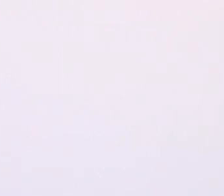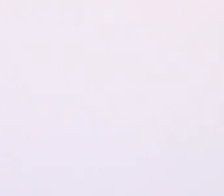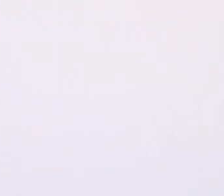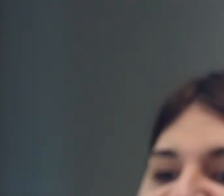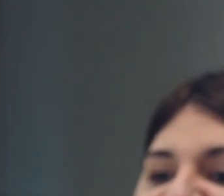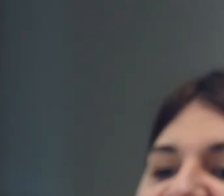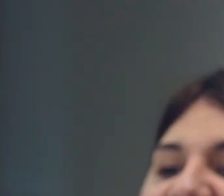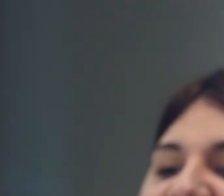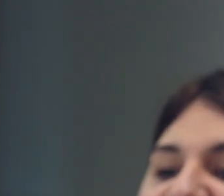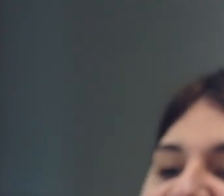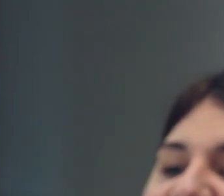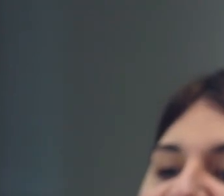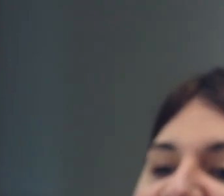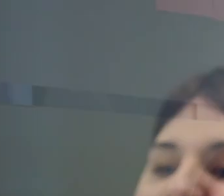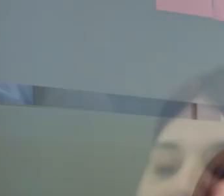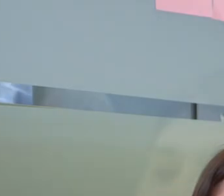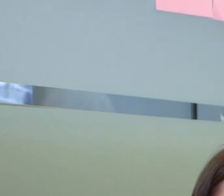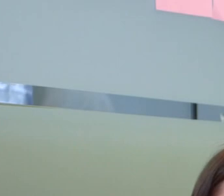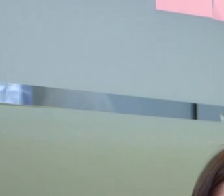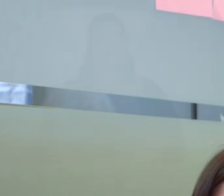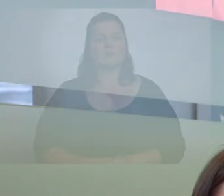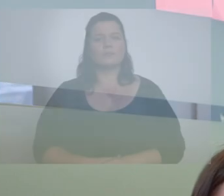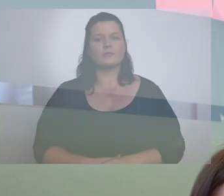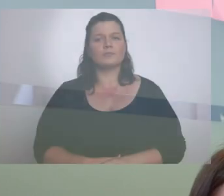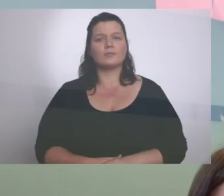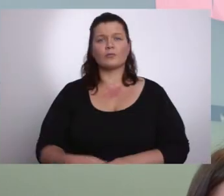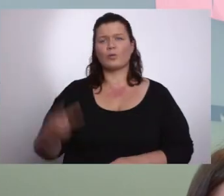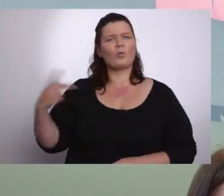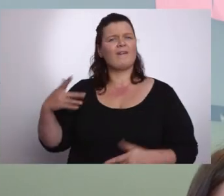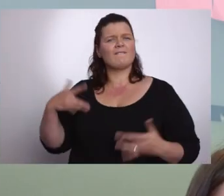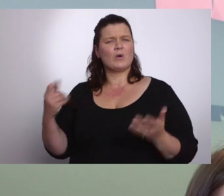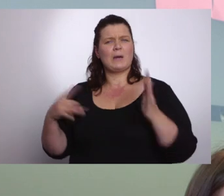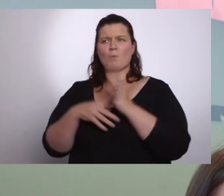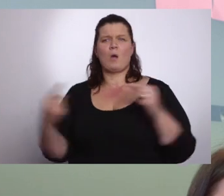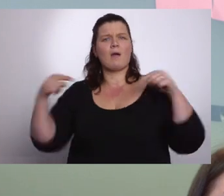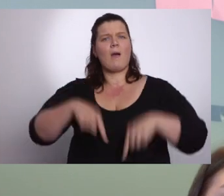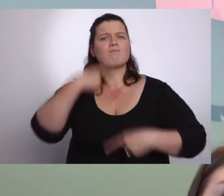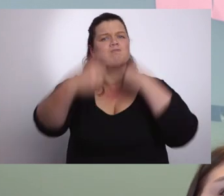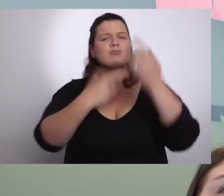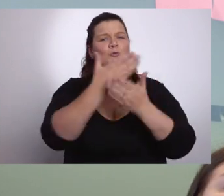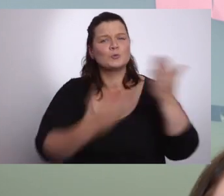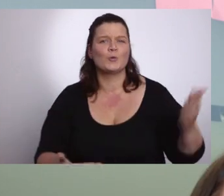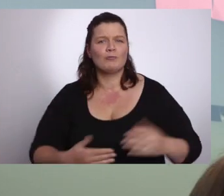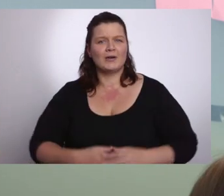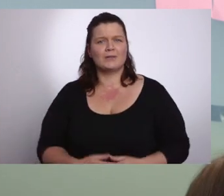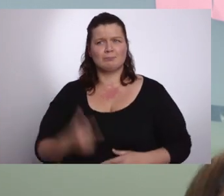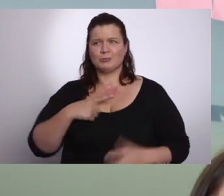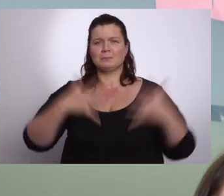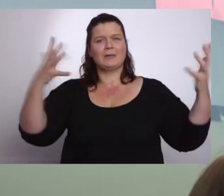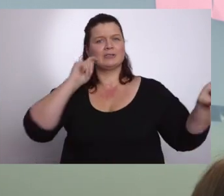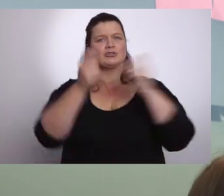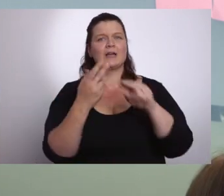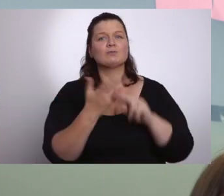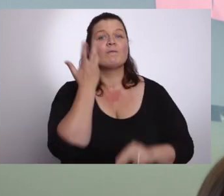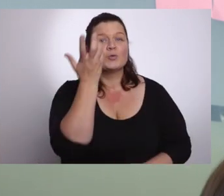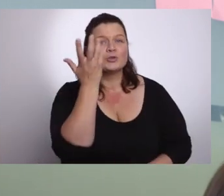everyone. Brianna and Alyssa, witnesses. We felt really important to be part of giving back some information about NDIS,